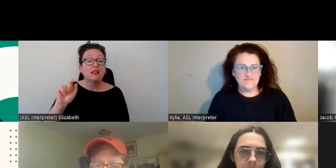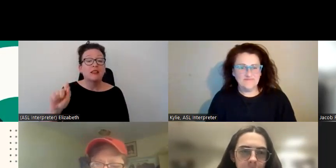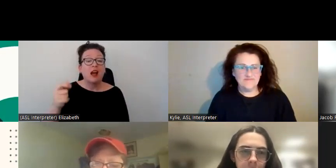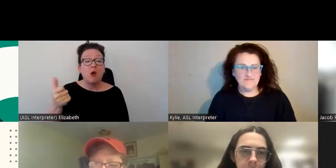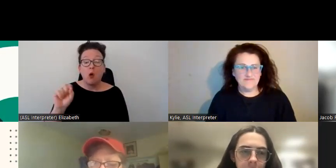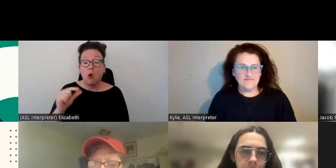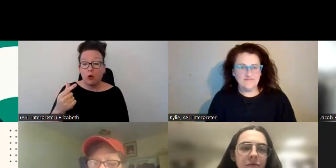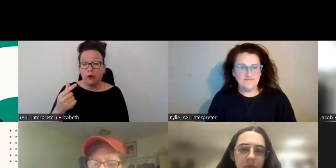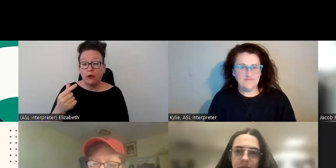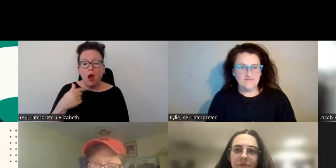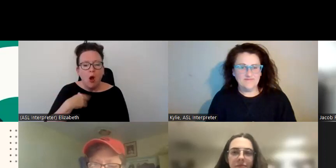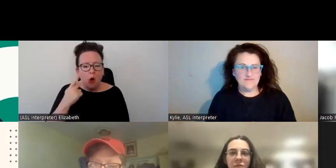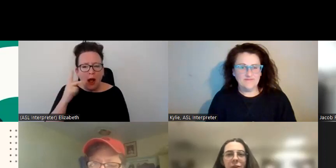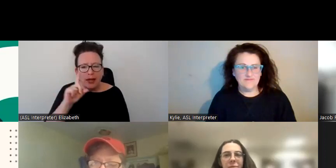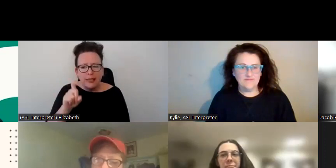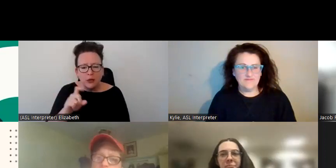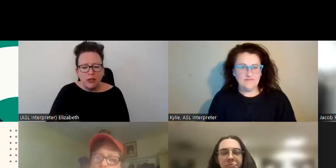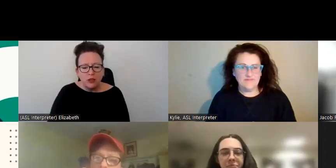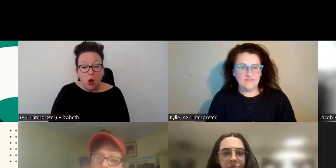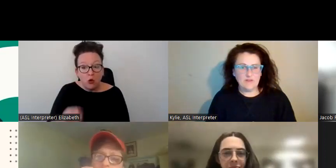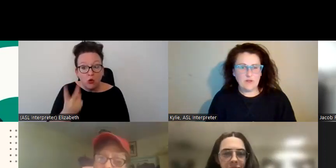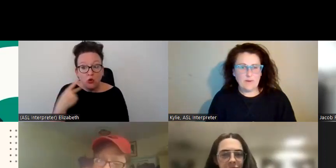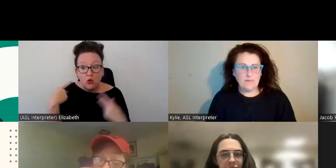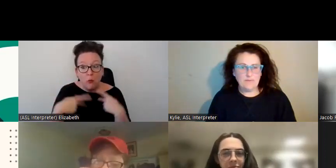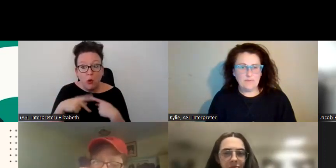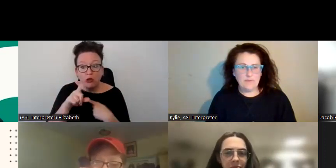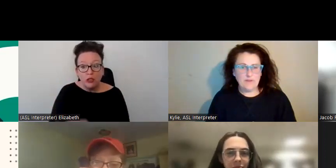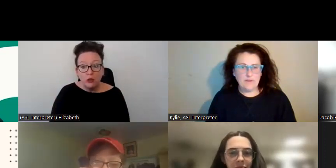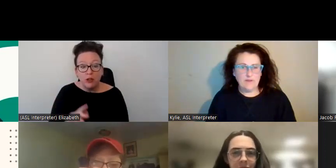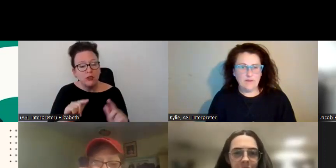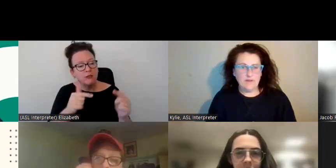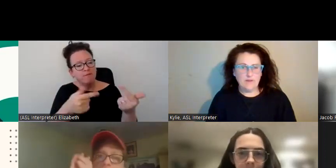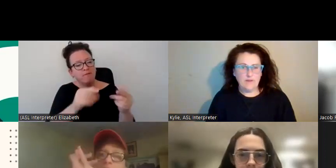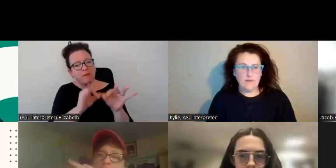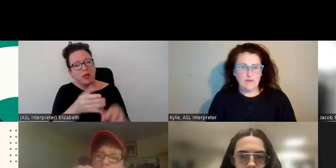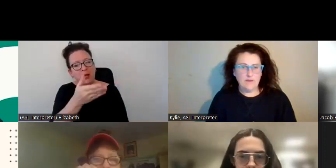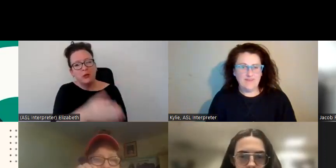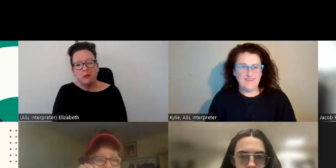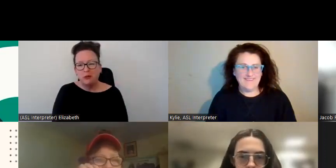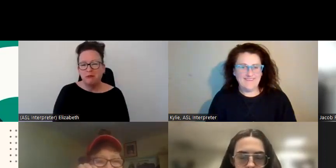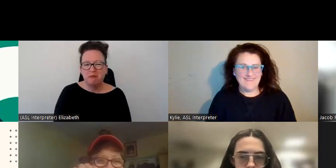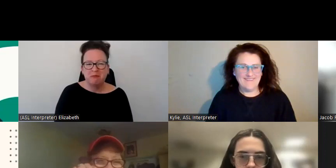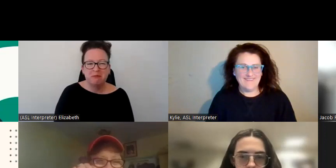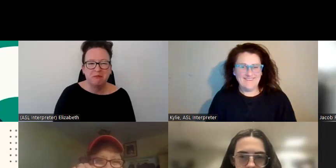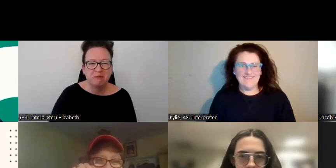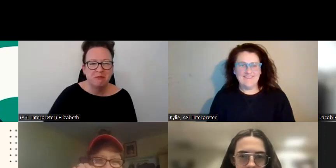We do have a question in Portuguese. We have 2 questions that have come in, so stop the presses.